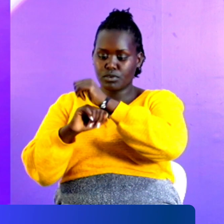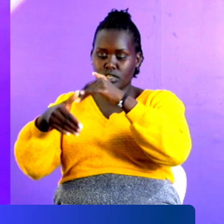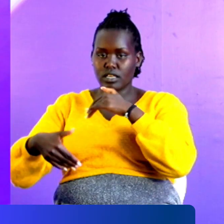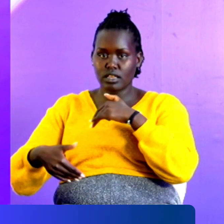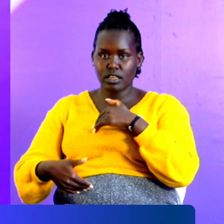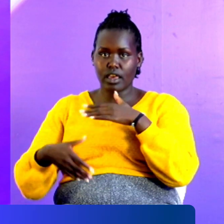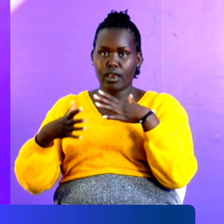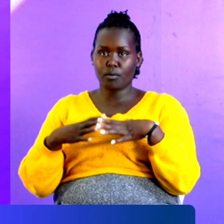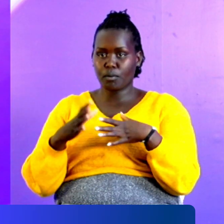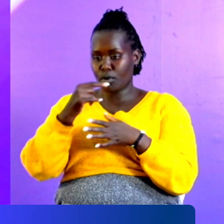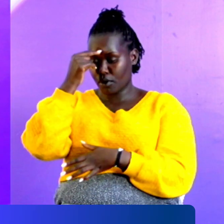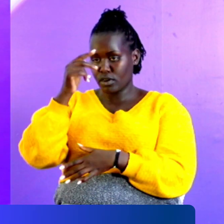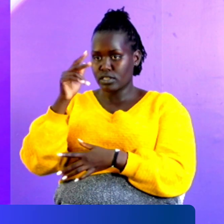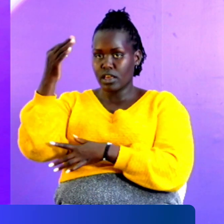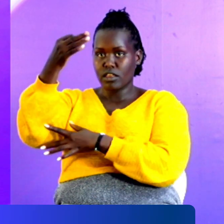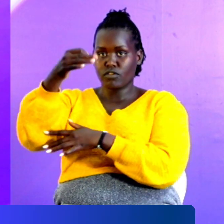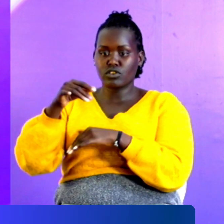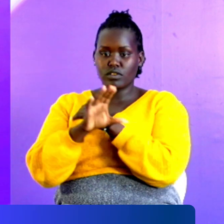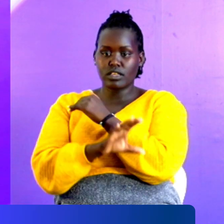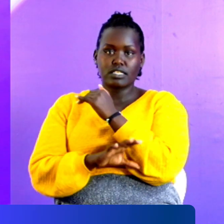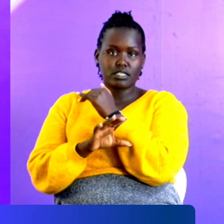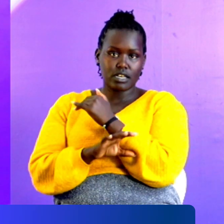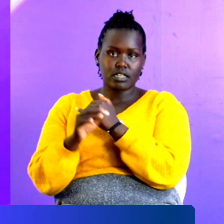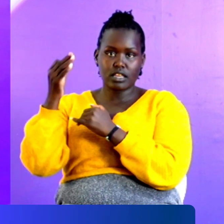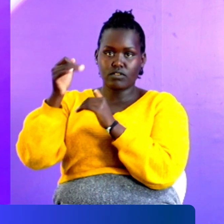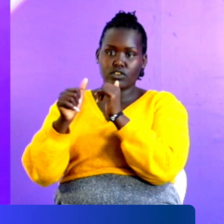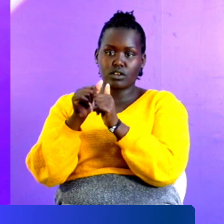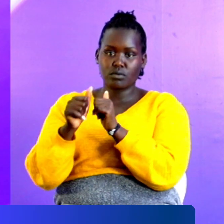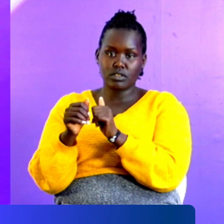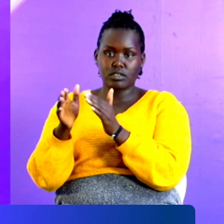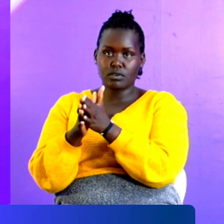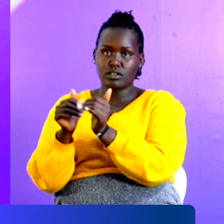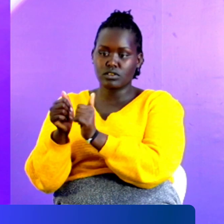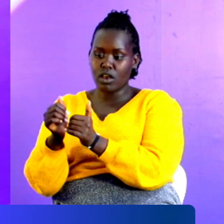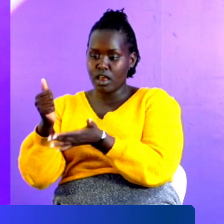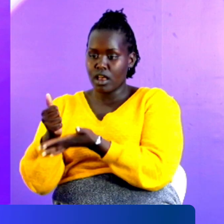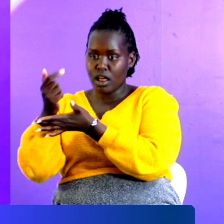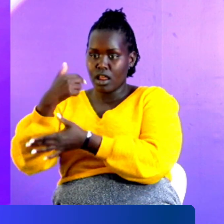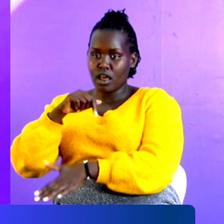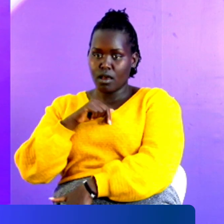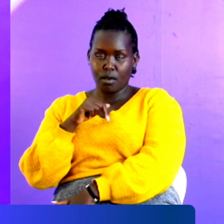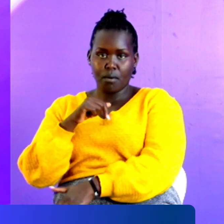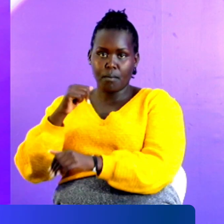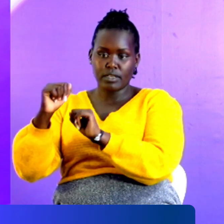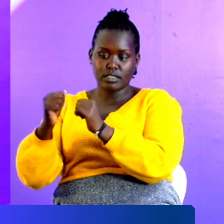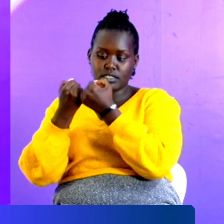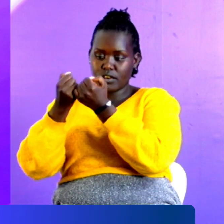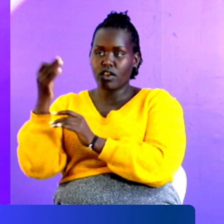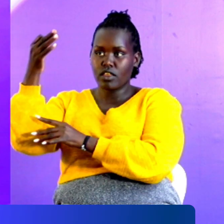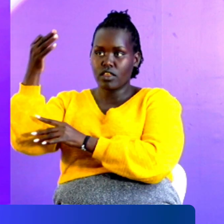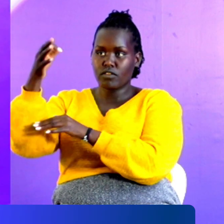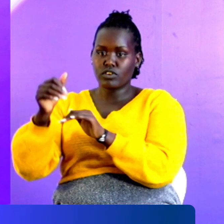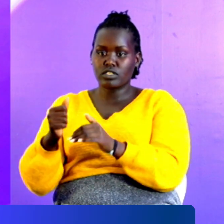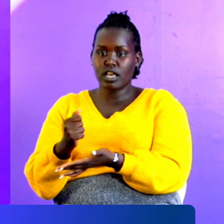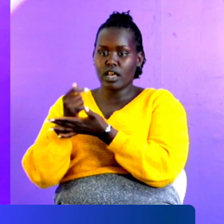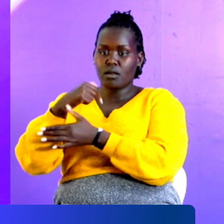people because they are the future of this country, and it is their future that is being stolen. So help us salvage our future.